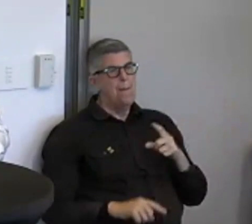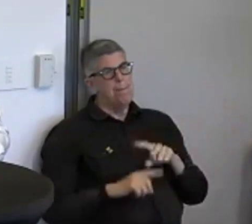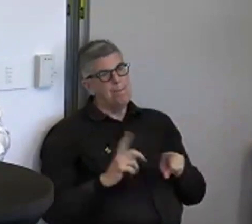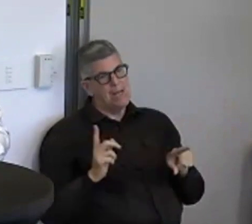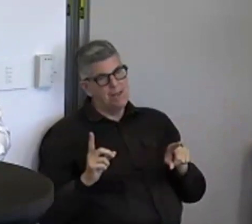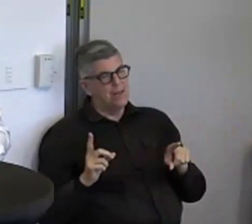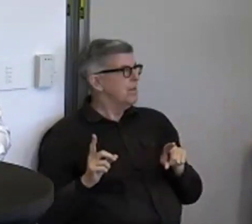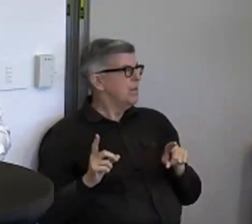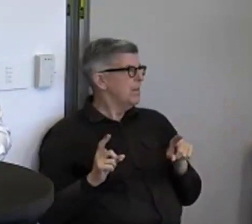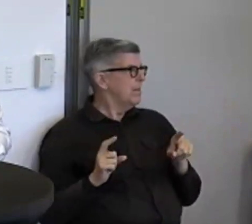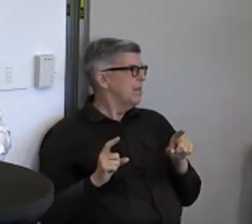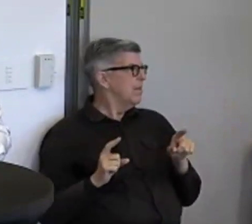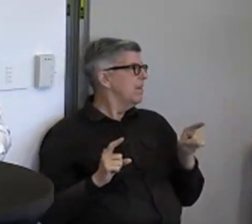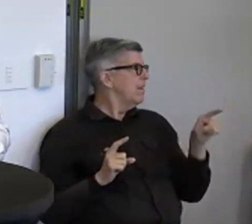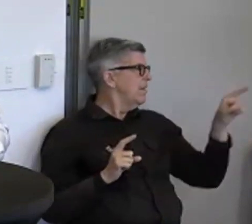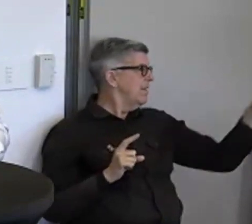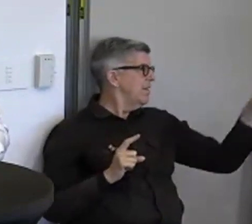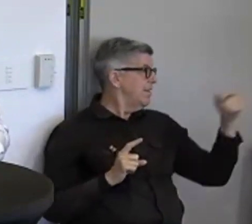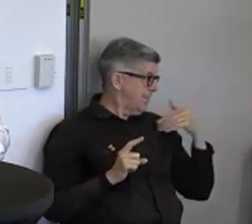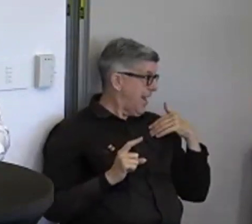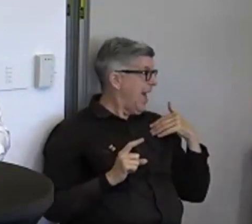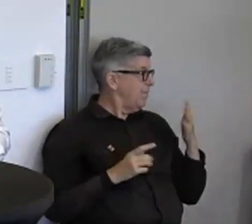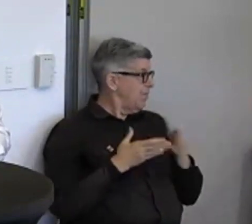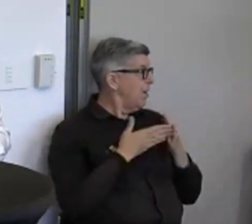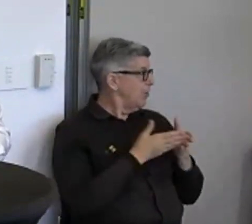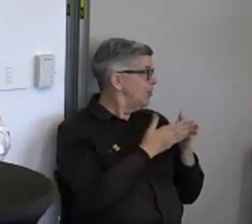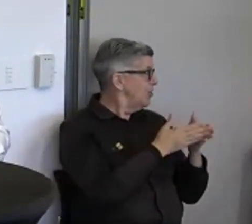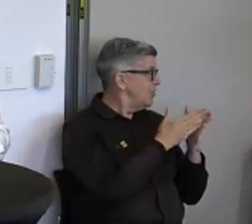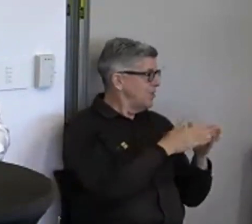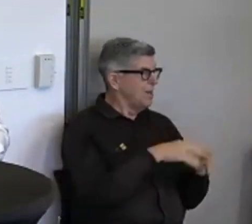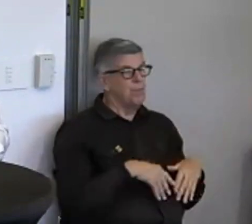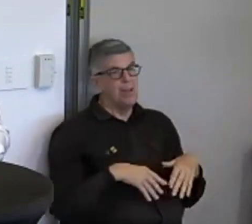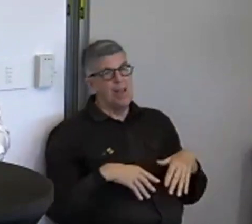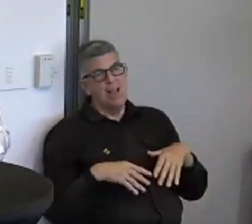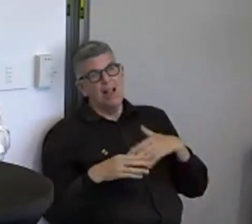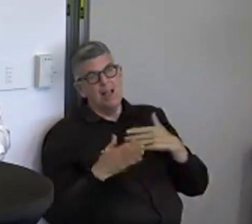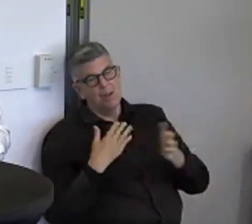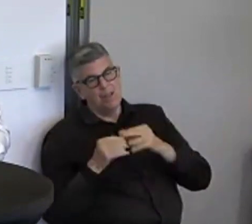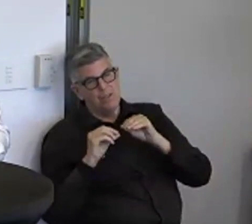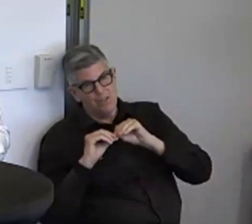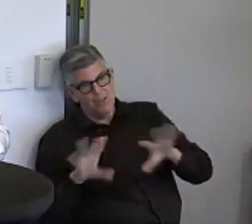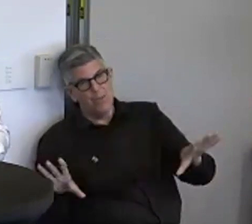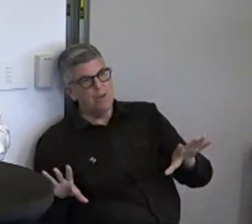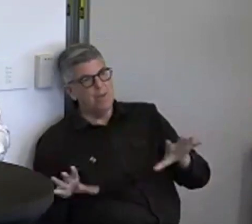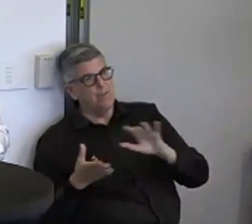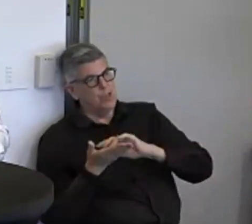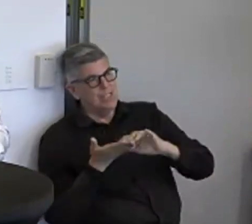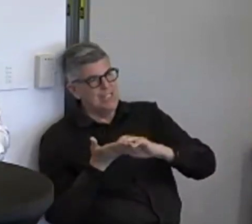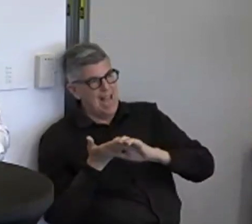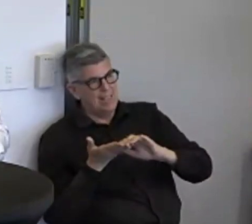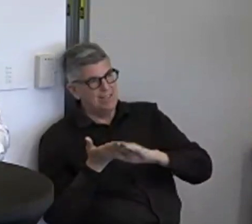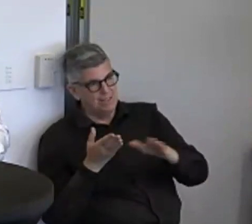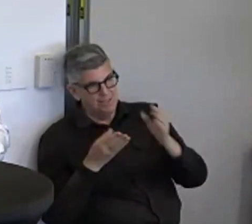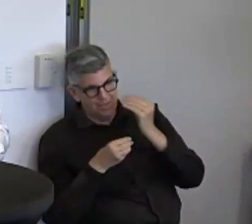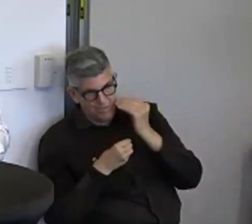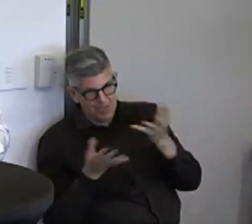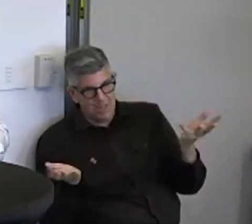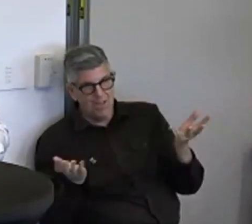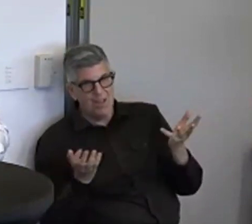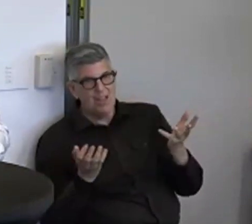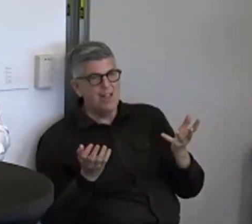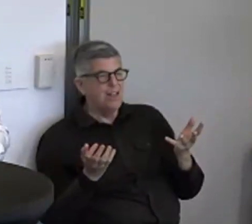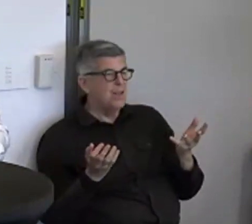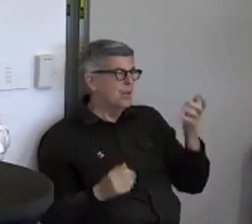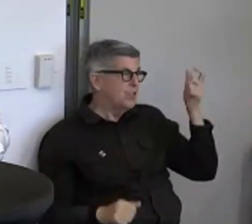better a distribution network for tactile materials and